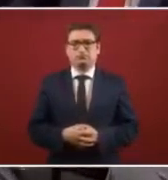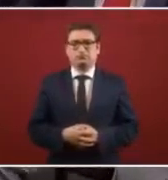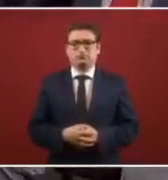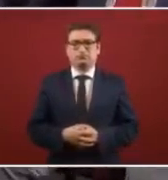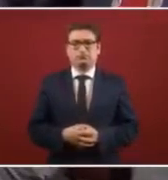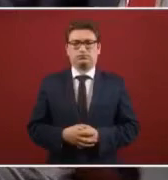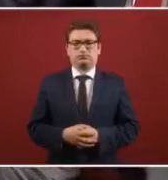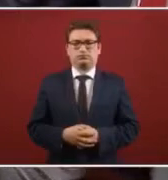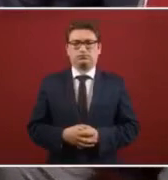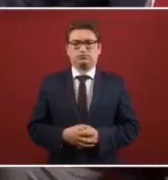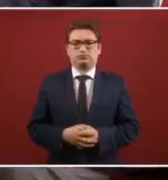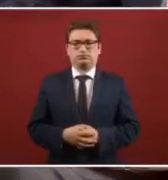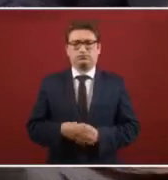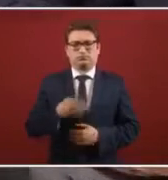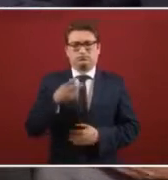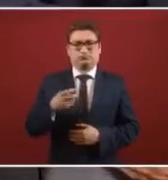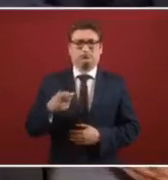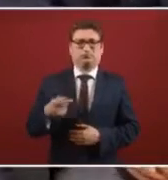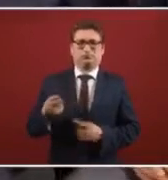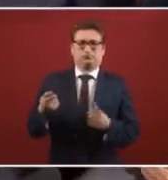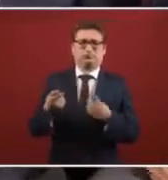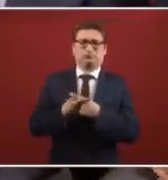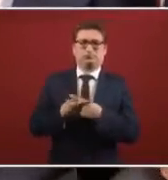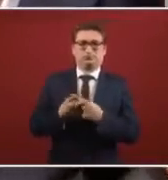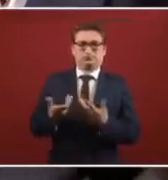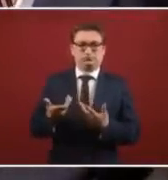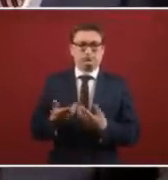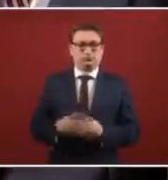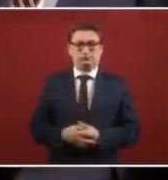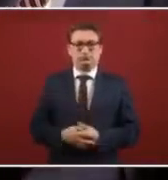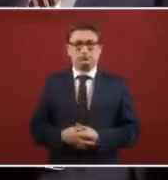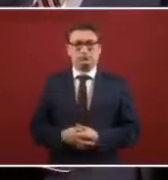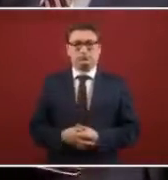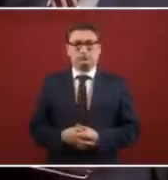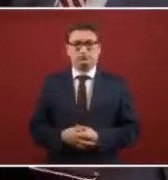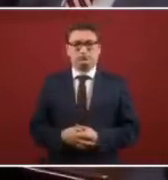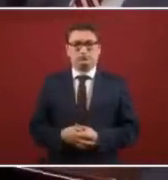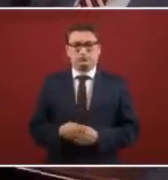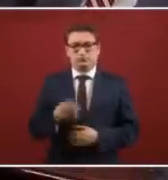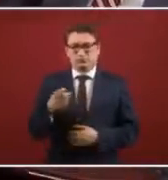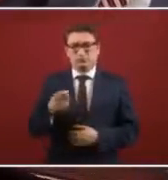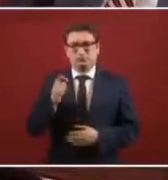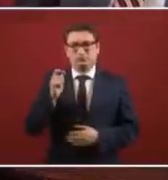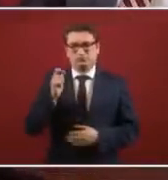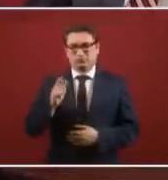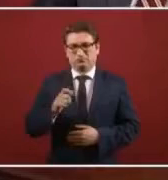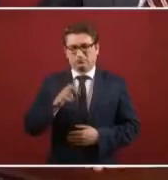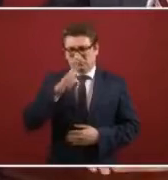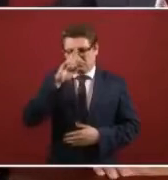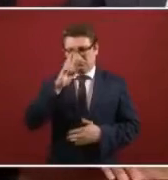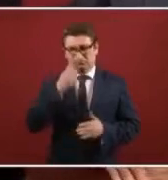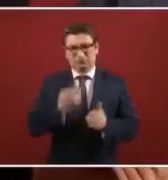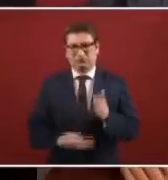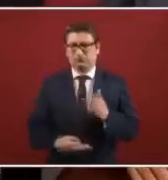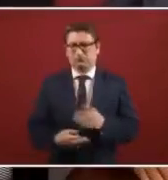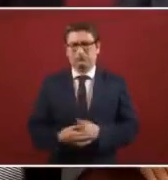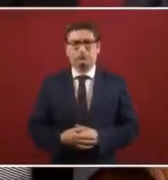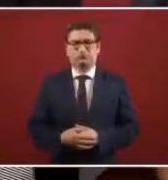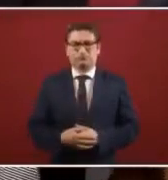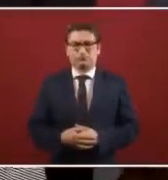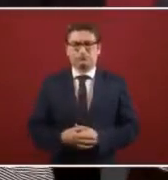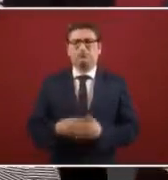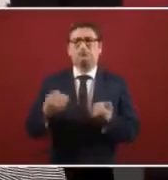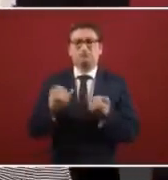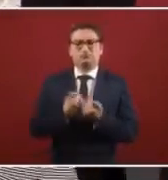no solo una contradicción, It's not only a contradiction, es algo ofensivo. it's also something Y offensive, sueldos